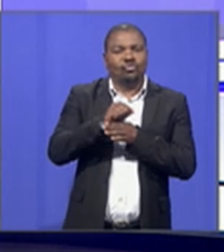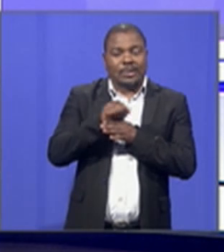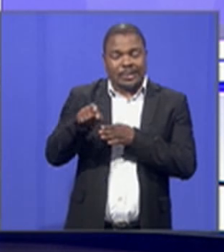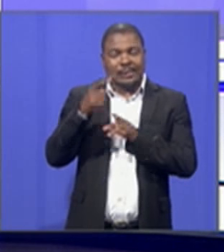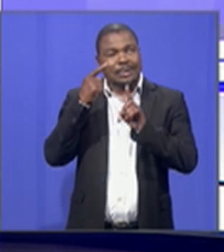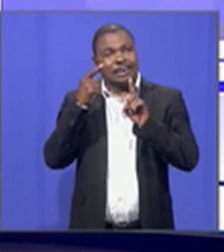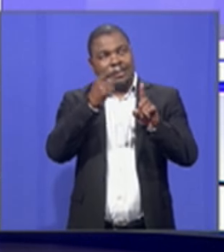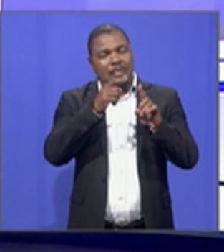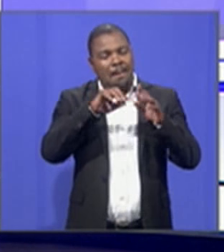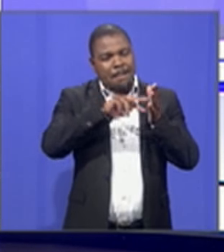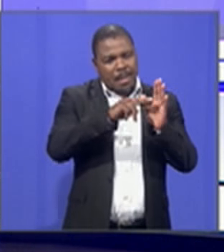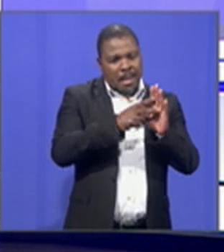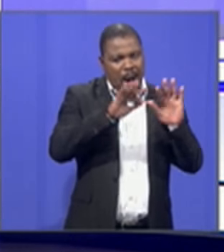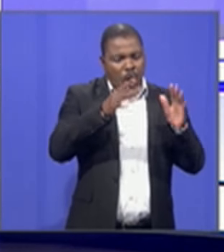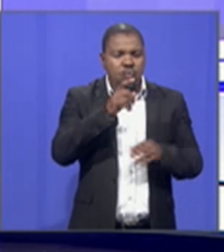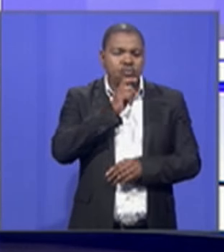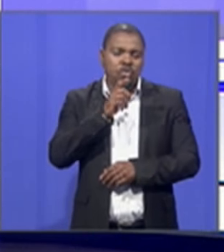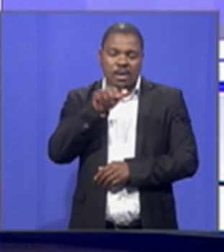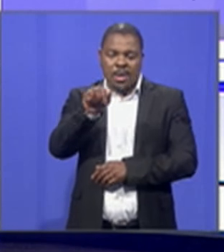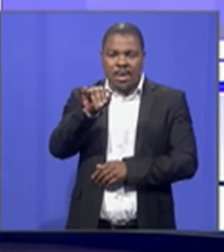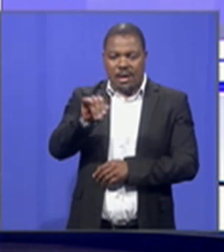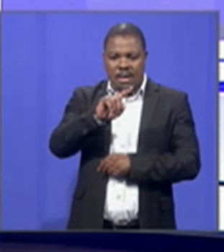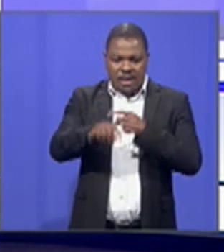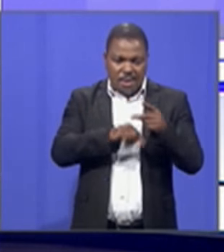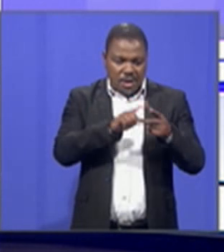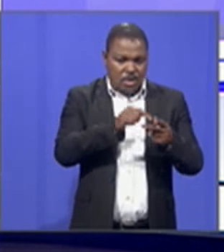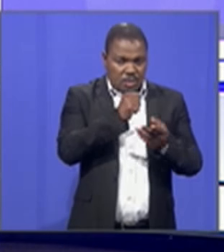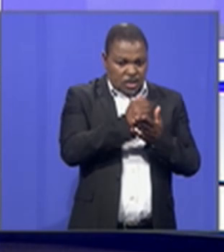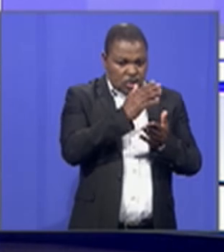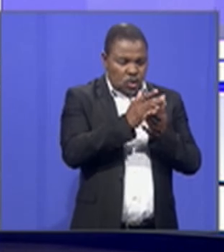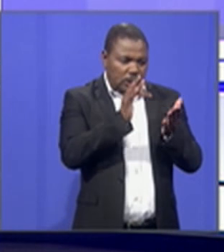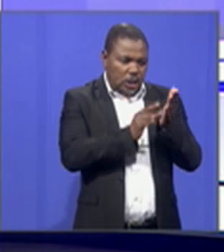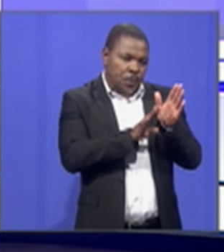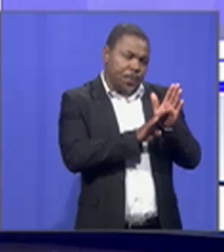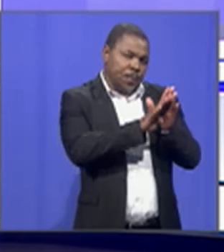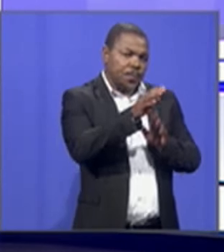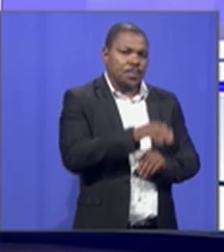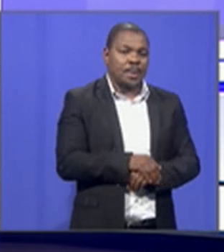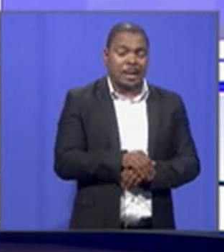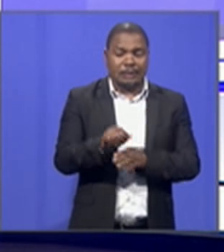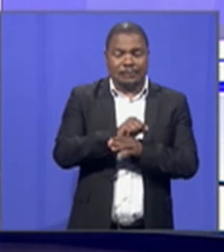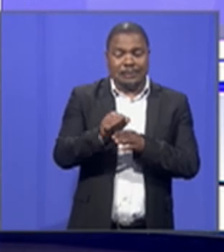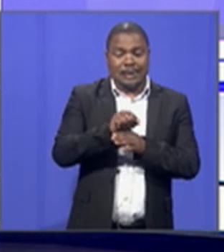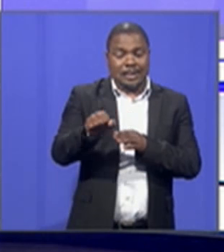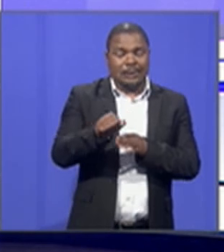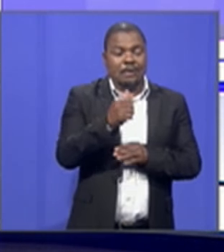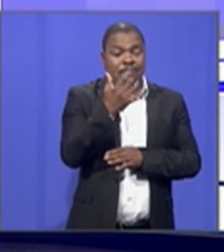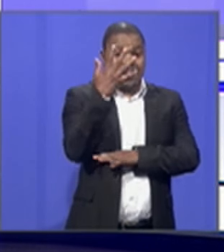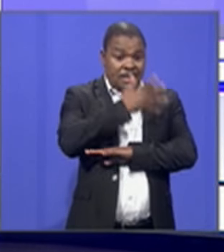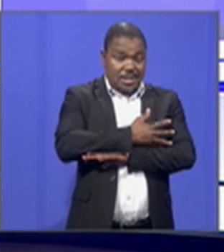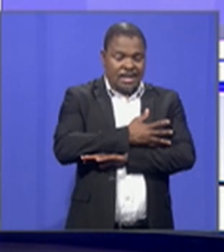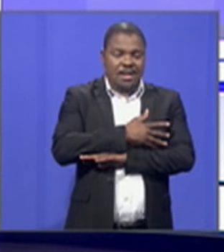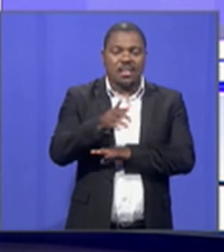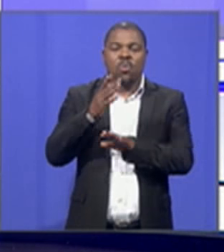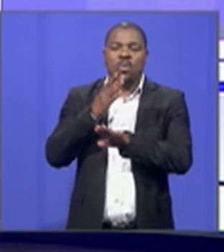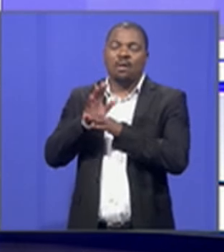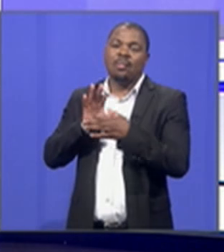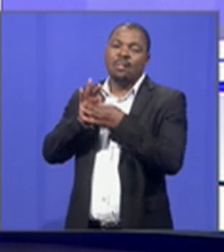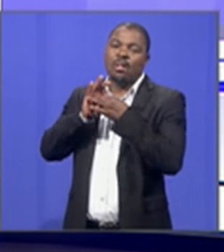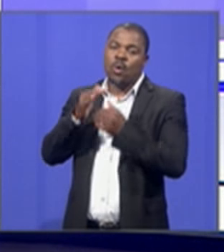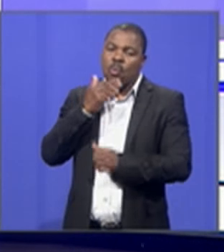aga maano a go šomiša AI le go matlafatša matsapa a yona go tša technology. Tlhahlo ye ya matšatši a 5 e swere ka tšomišano le